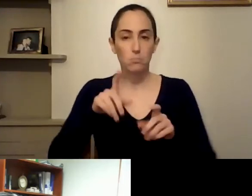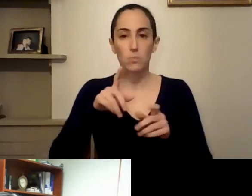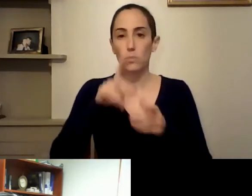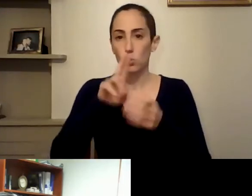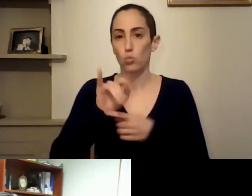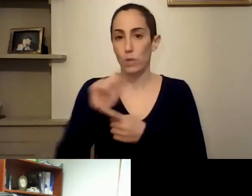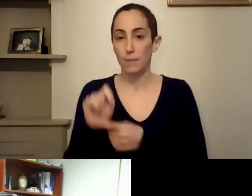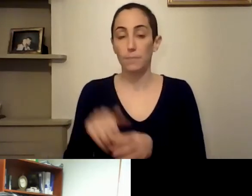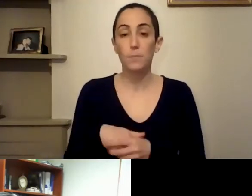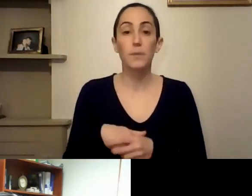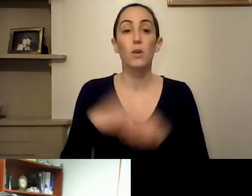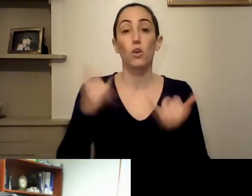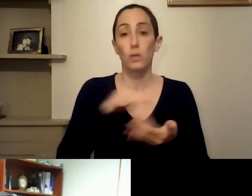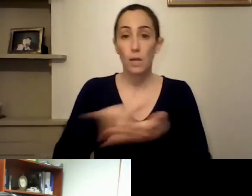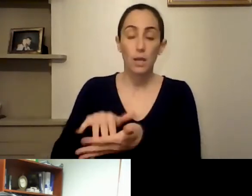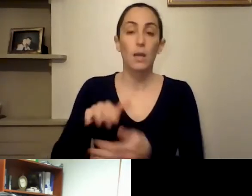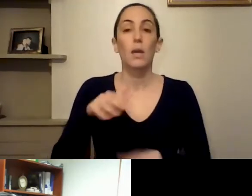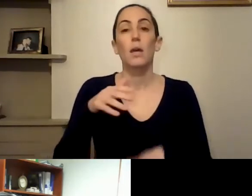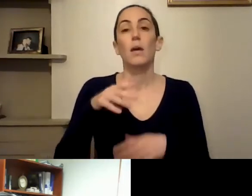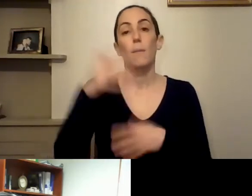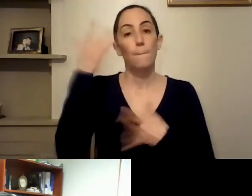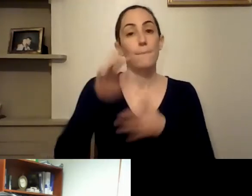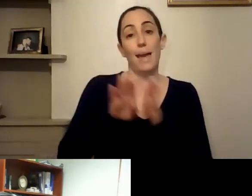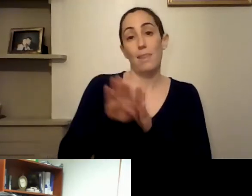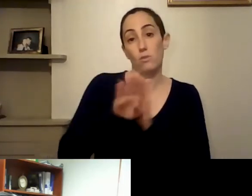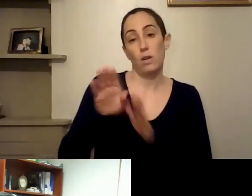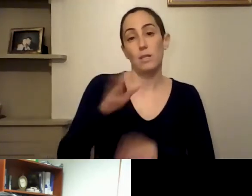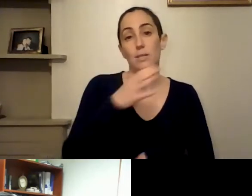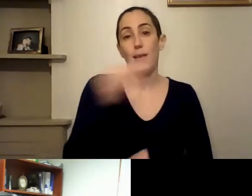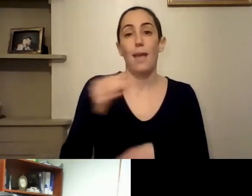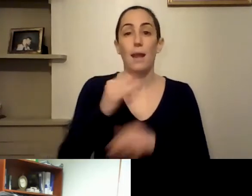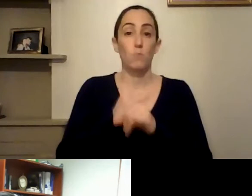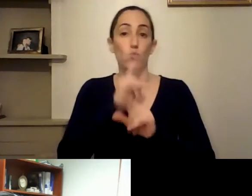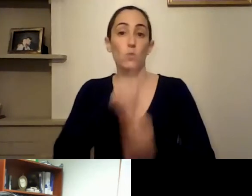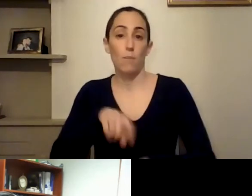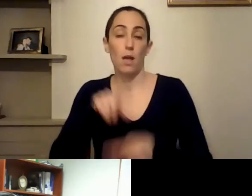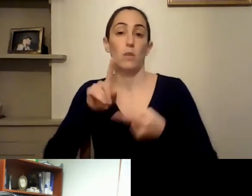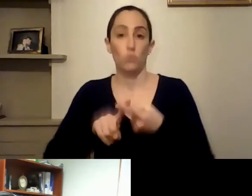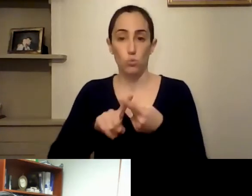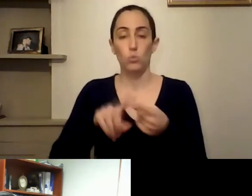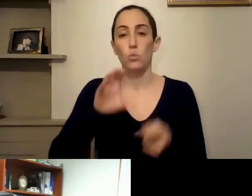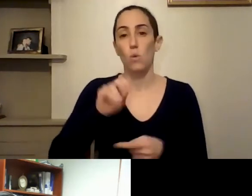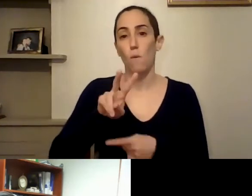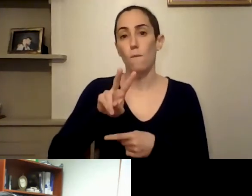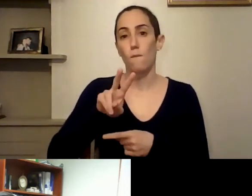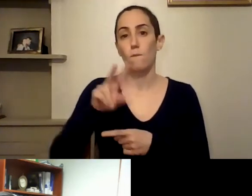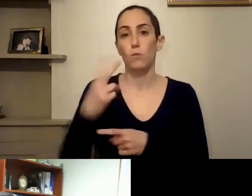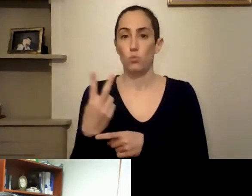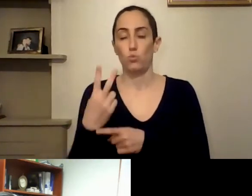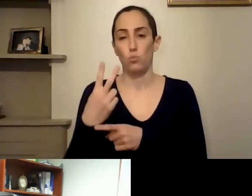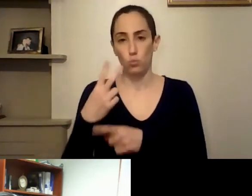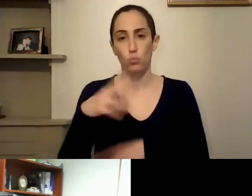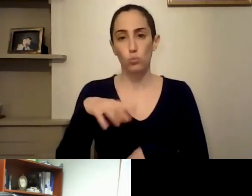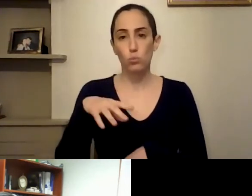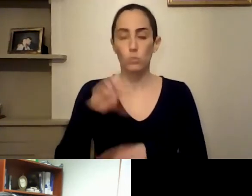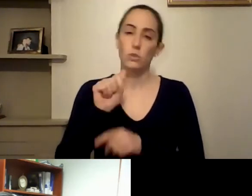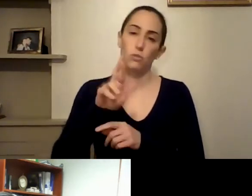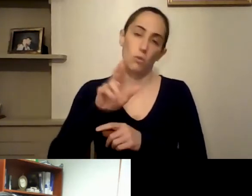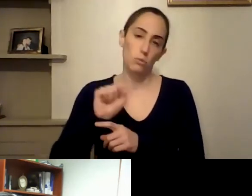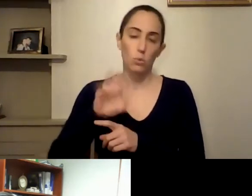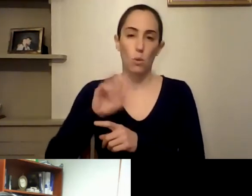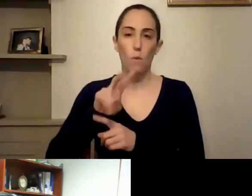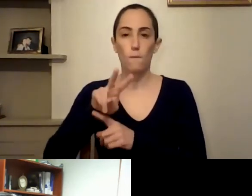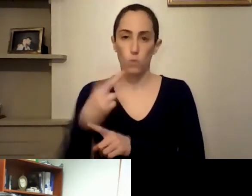pathogenesis and immune response to the pandemic SARS coronavirus 2 infections and clinical interventional trials for the development